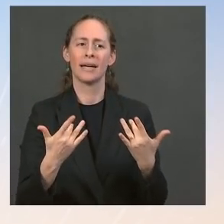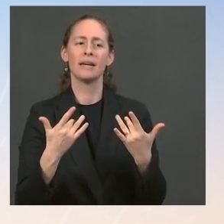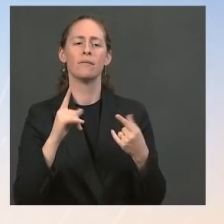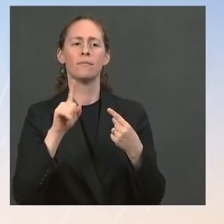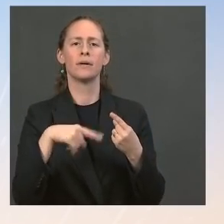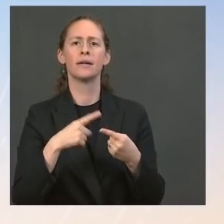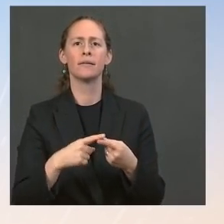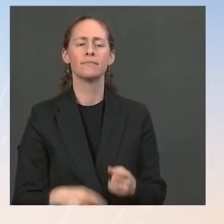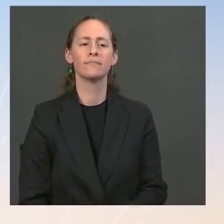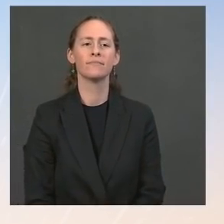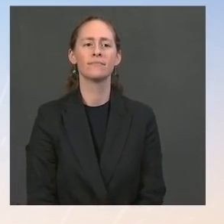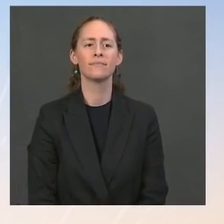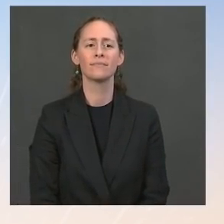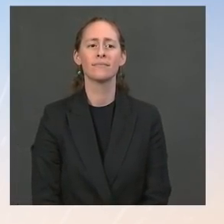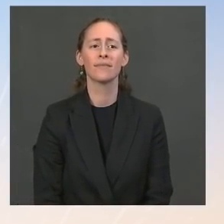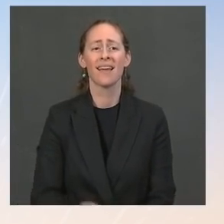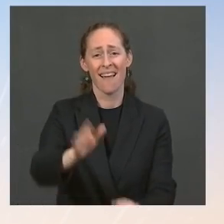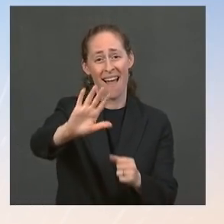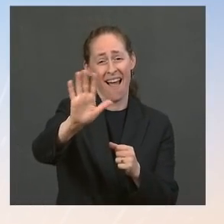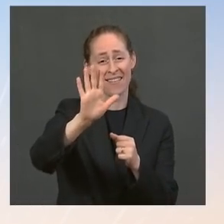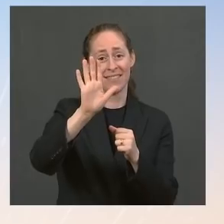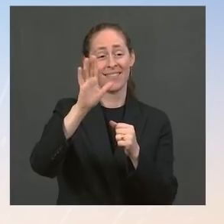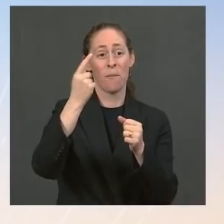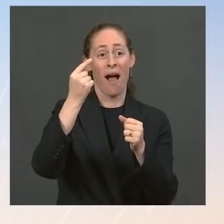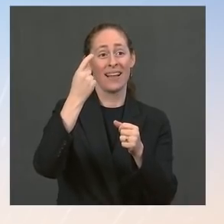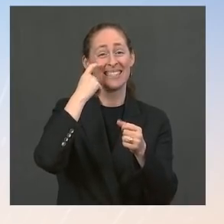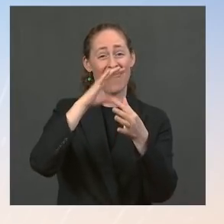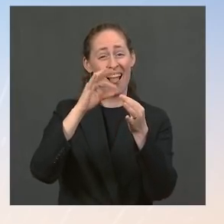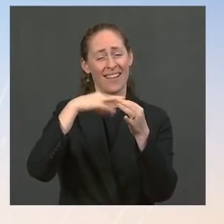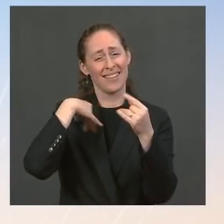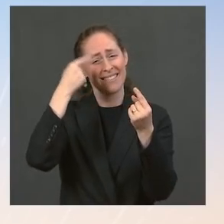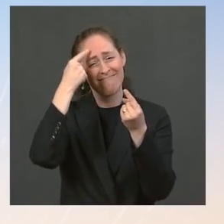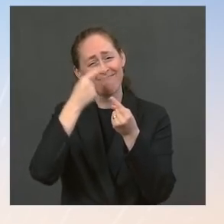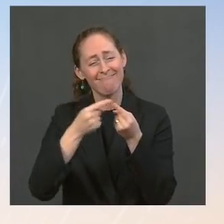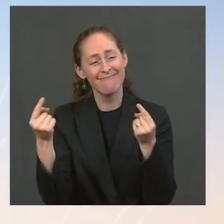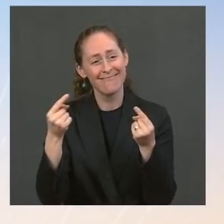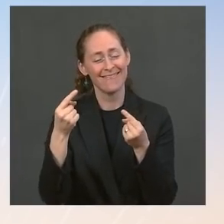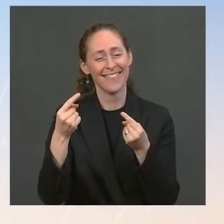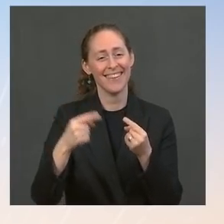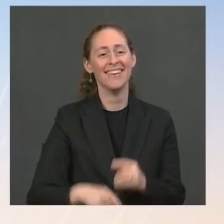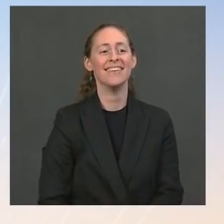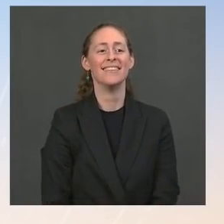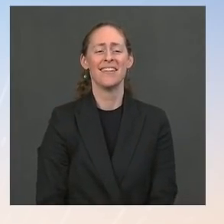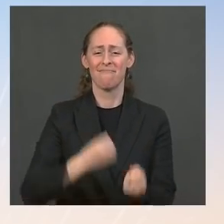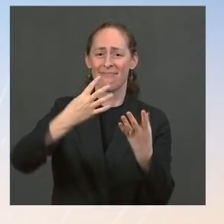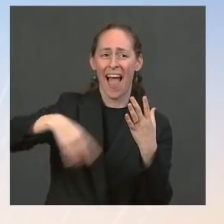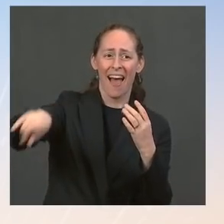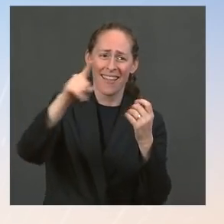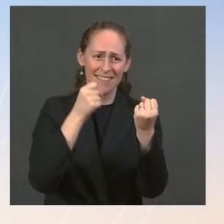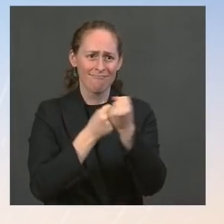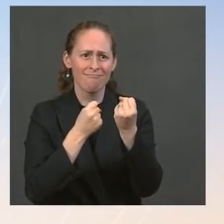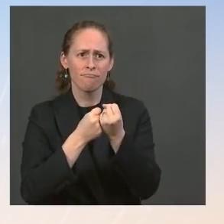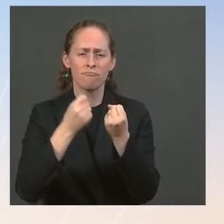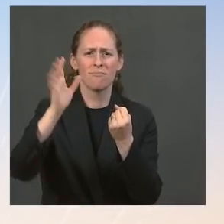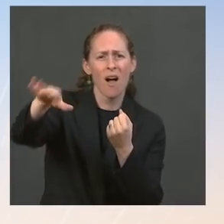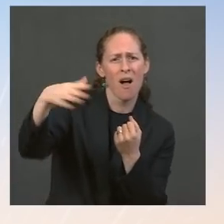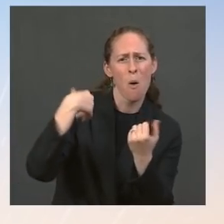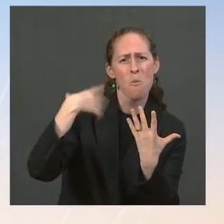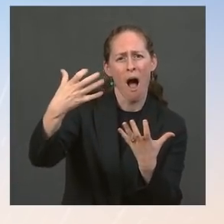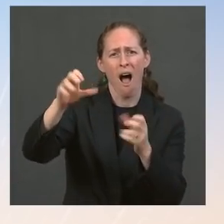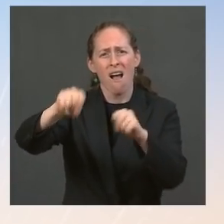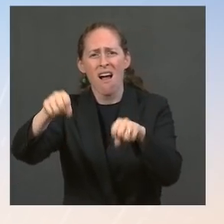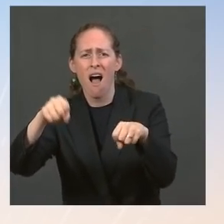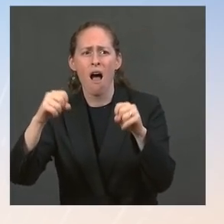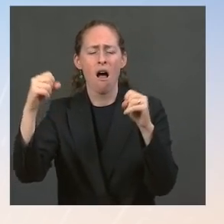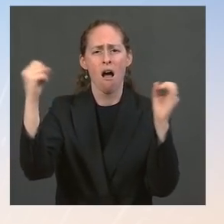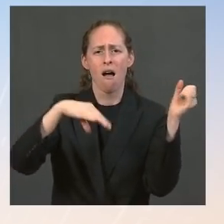would disagree with that. You've seen a lot of members out there advocating for their viewpoints, being very vocal about what they want to see, some coming up,